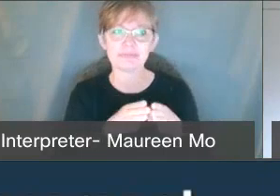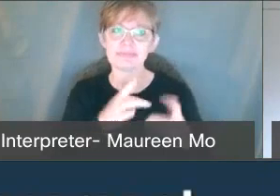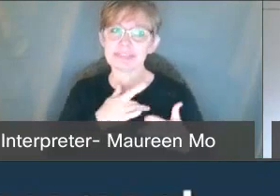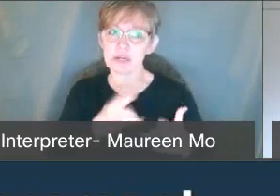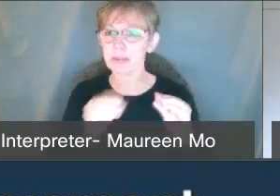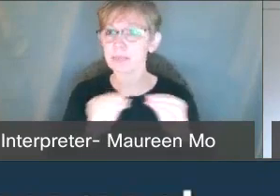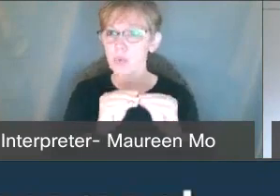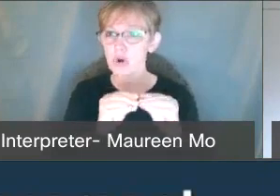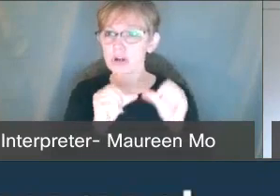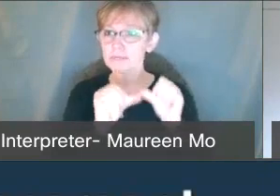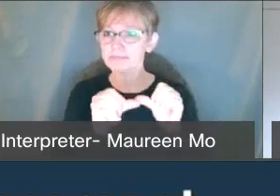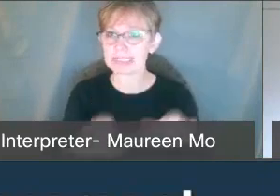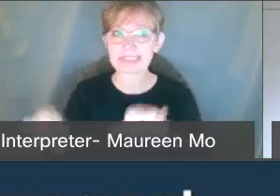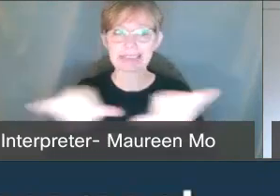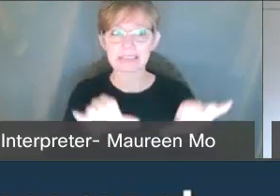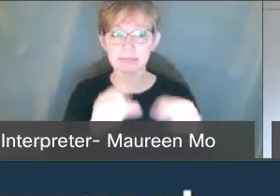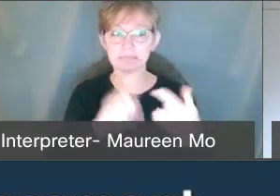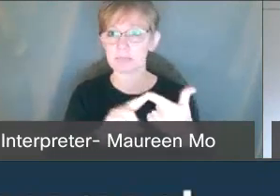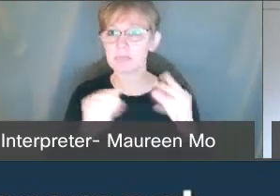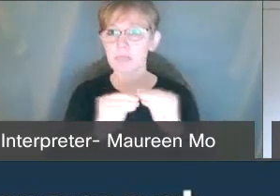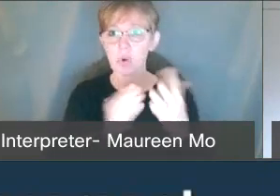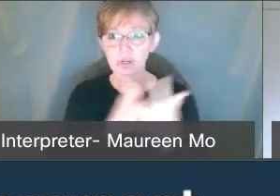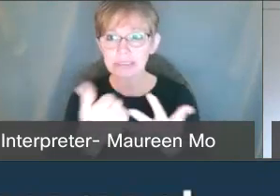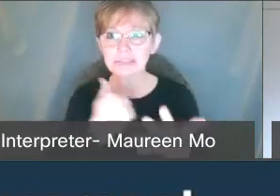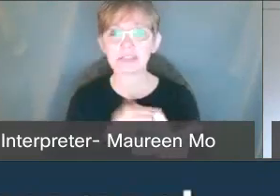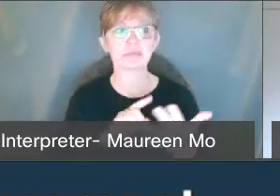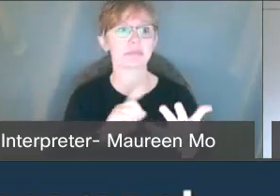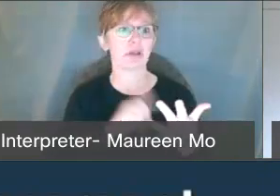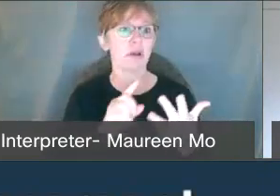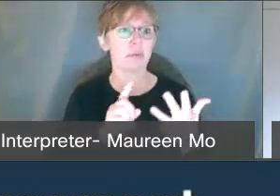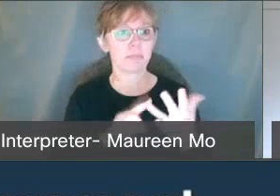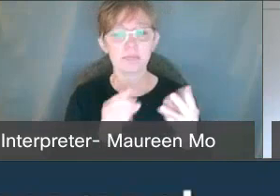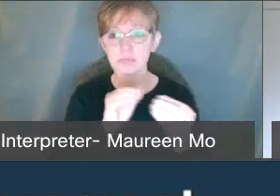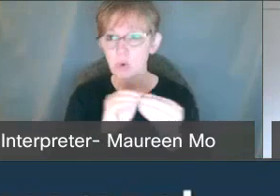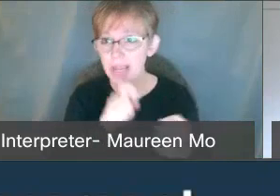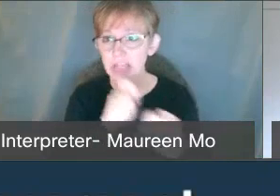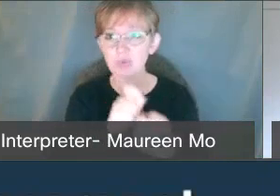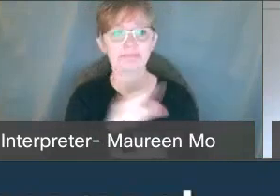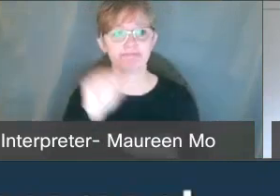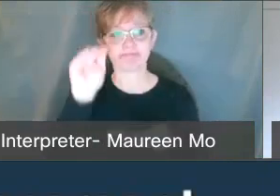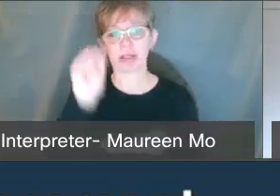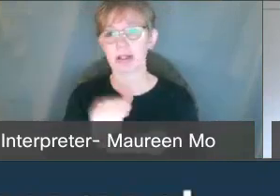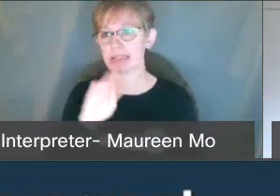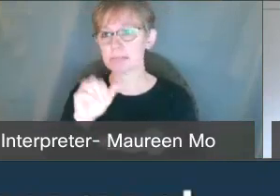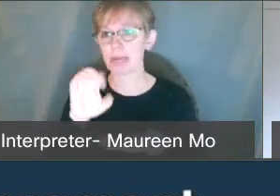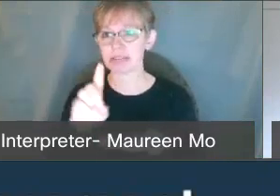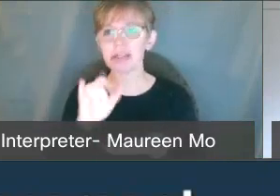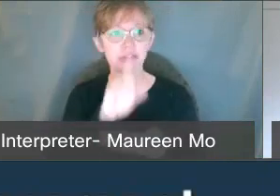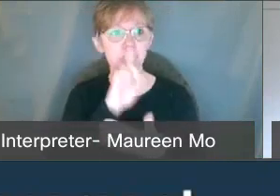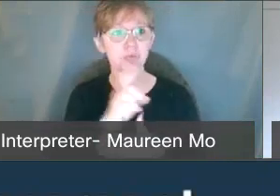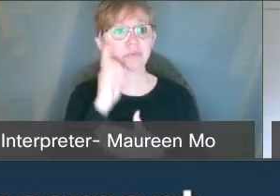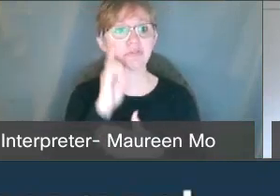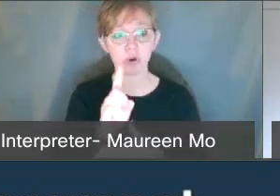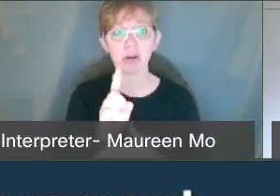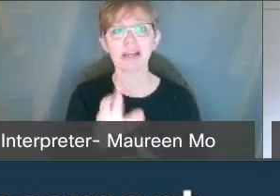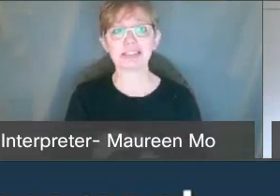more transparent, more accurate, and less biased. And this is especially true for judgments of violence and crime. So